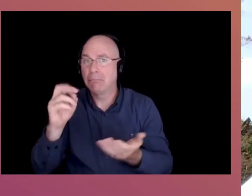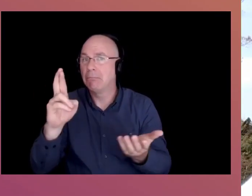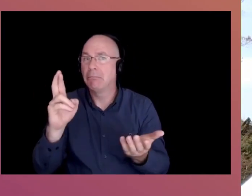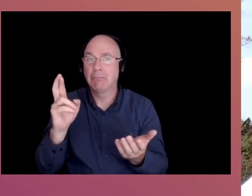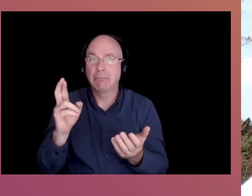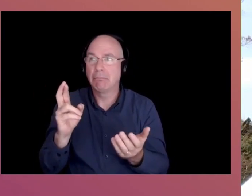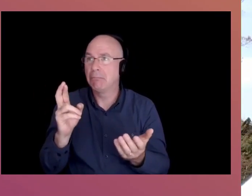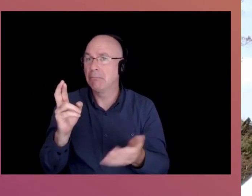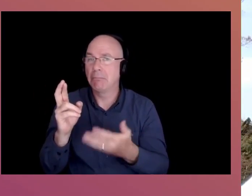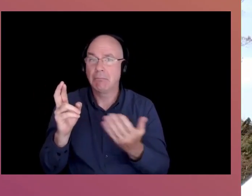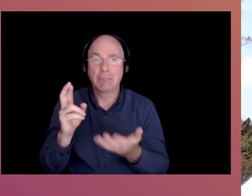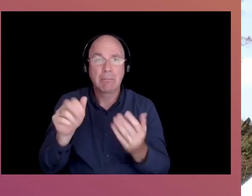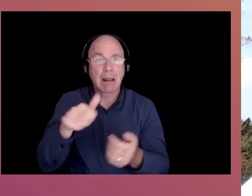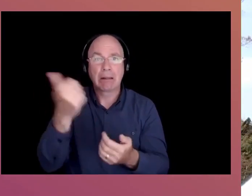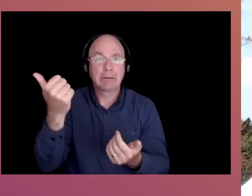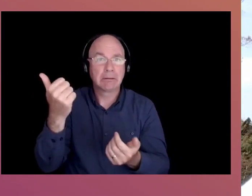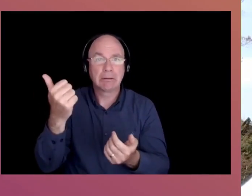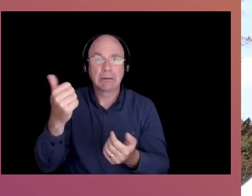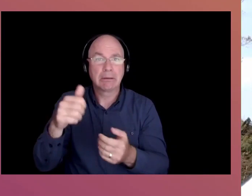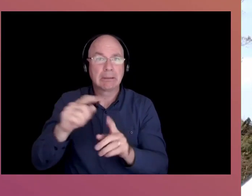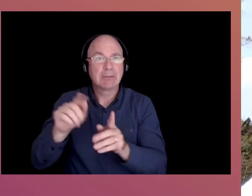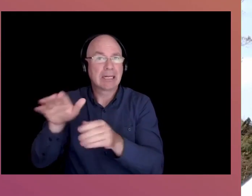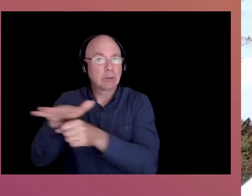or other related areas?